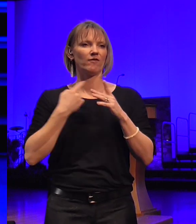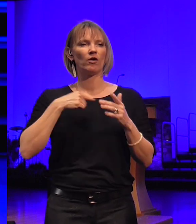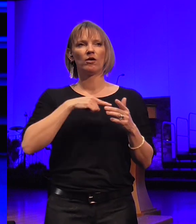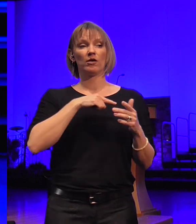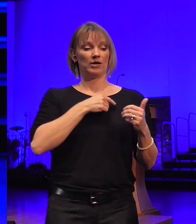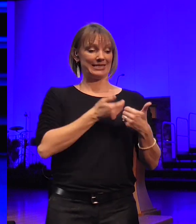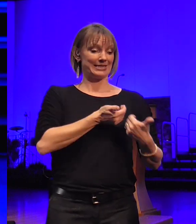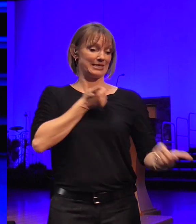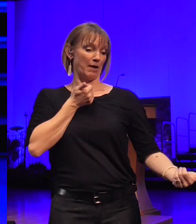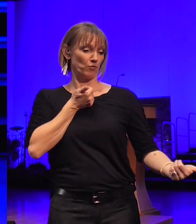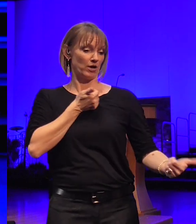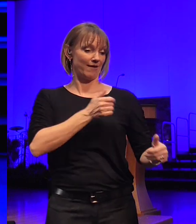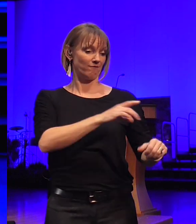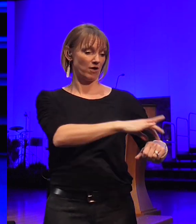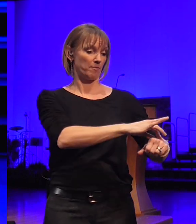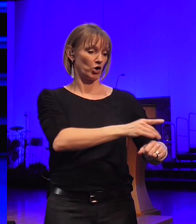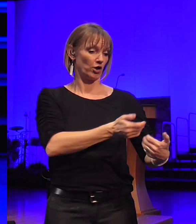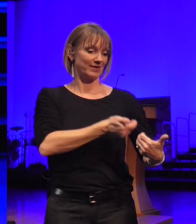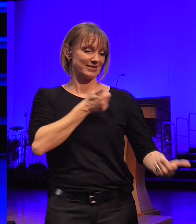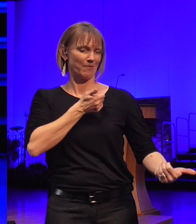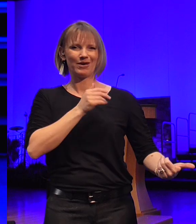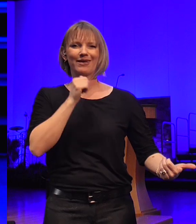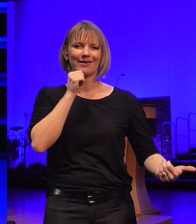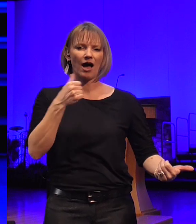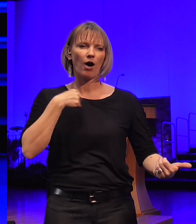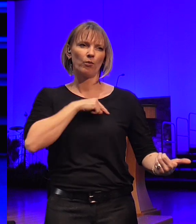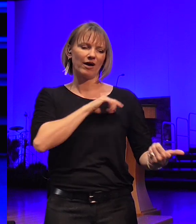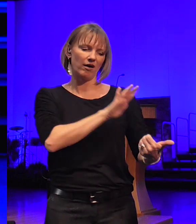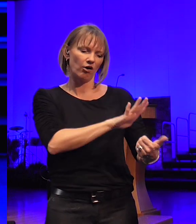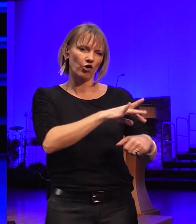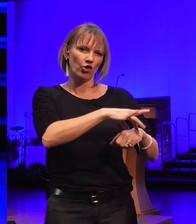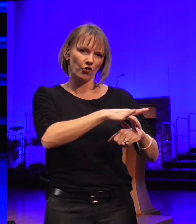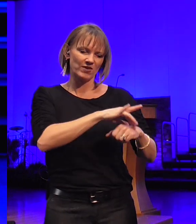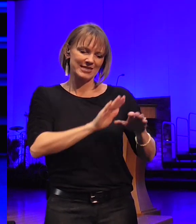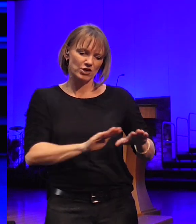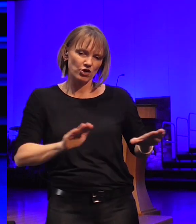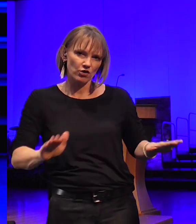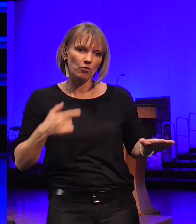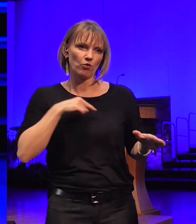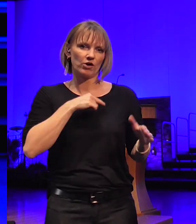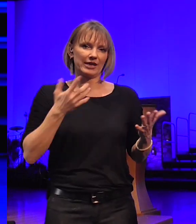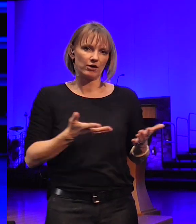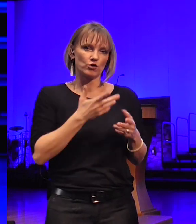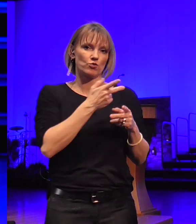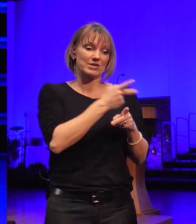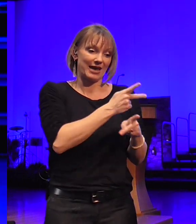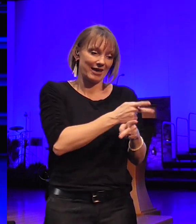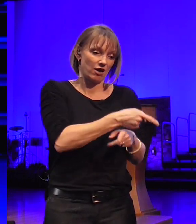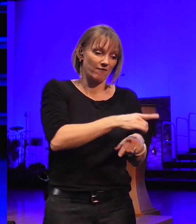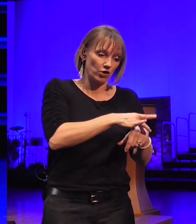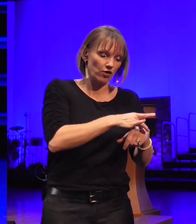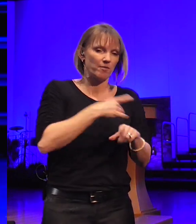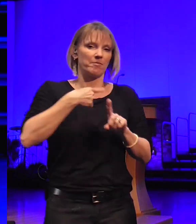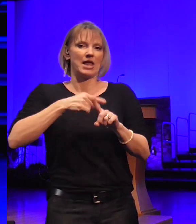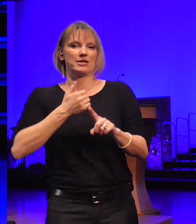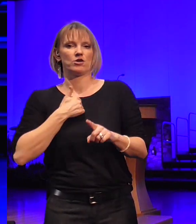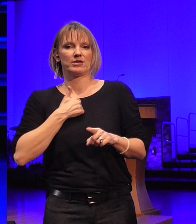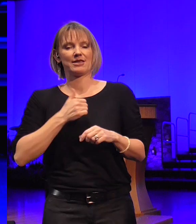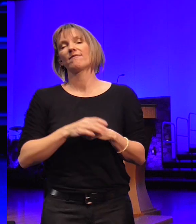from earth, but we are its children, and we are here to care for it, including ourselves.